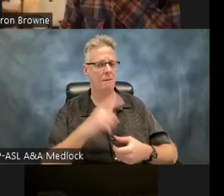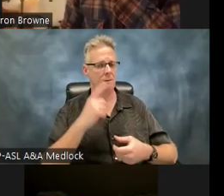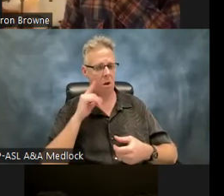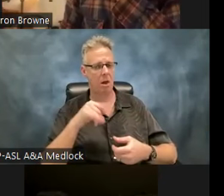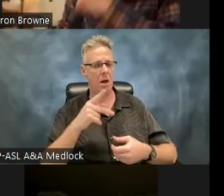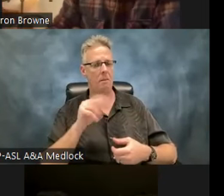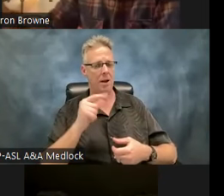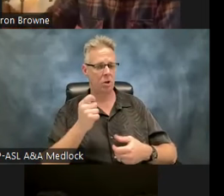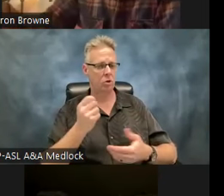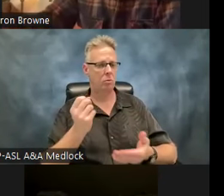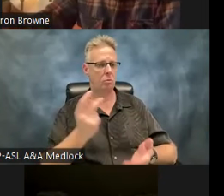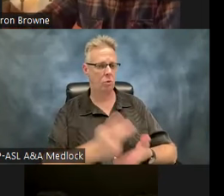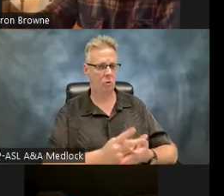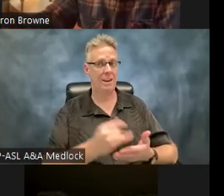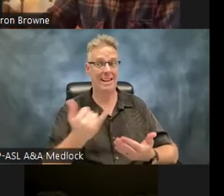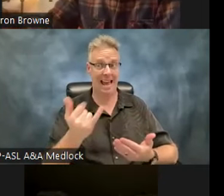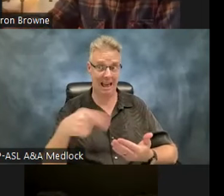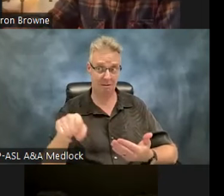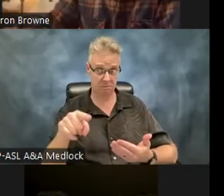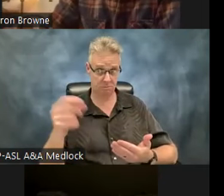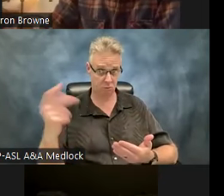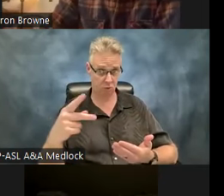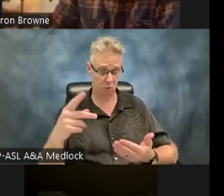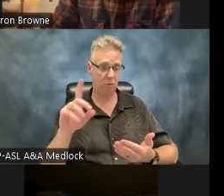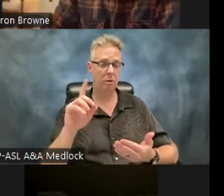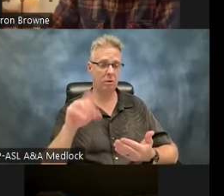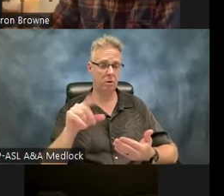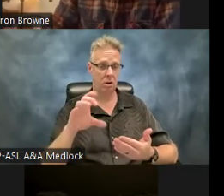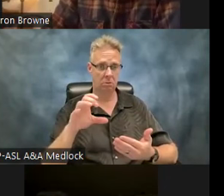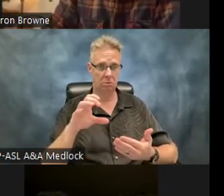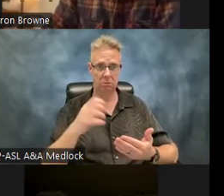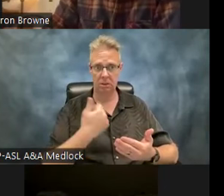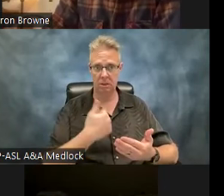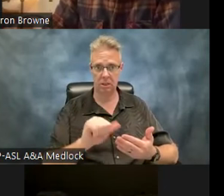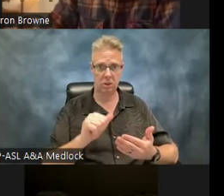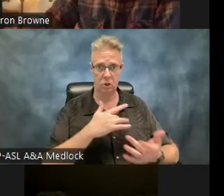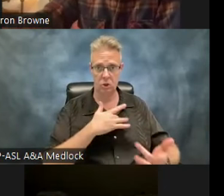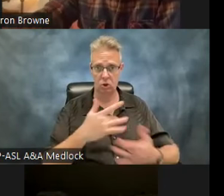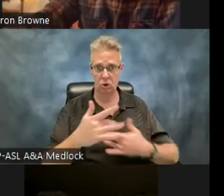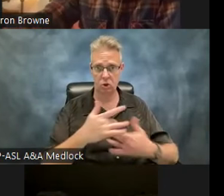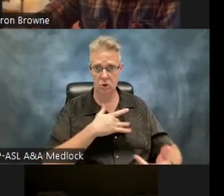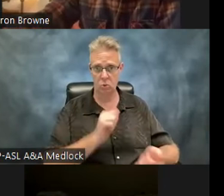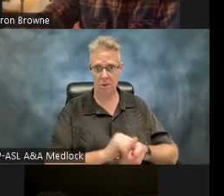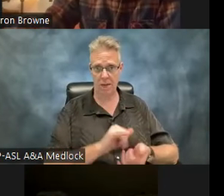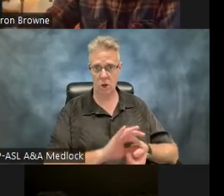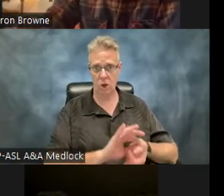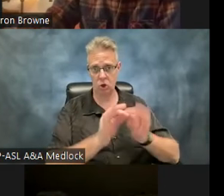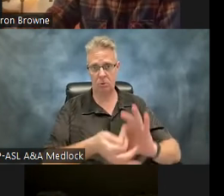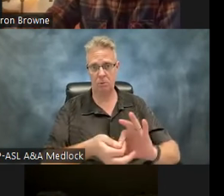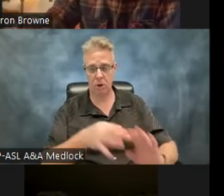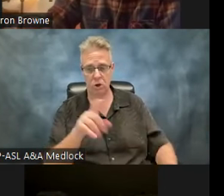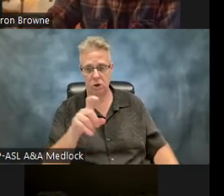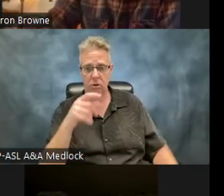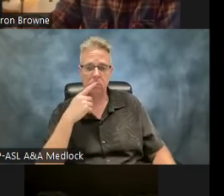and then by just now approving the document. Is there any question or concern with that interpretation of what we've done so far